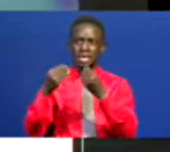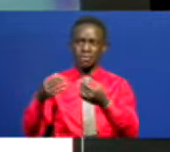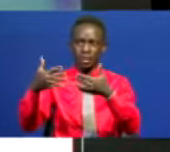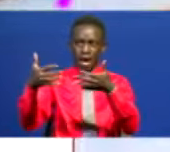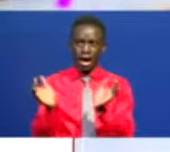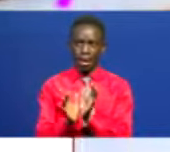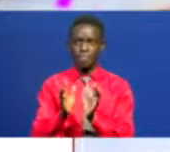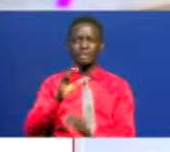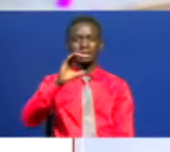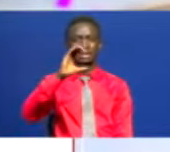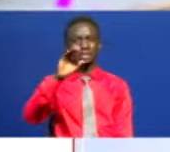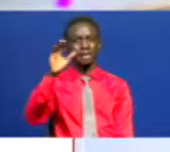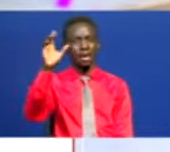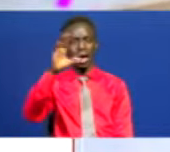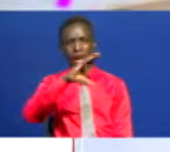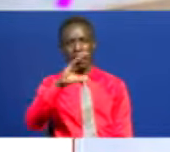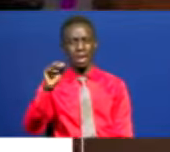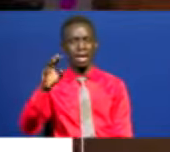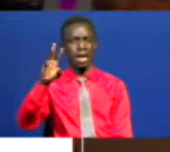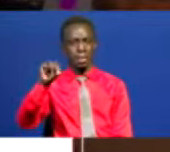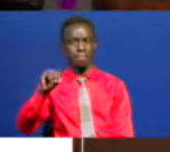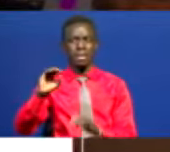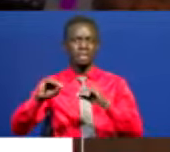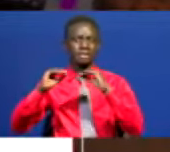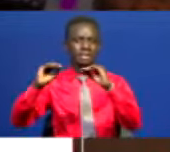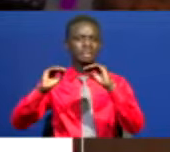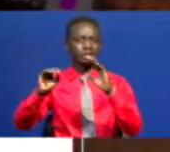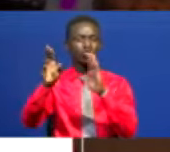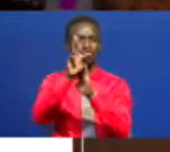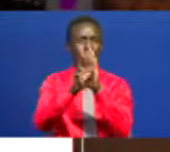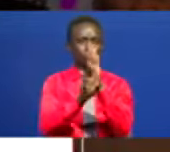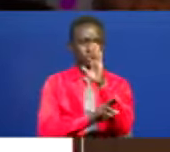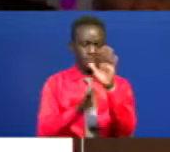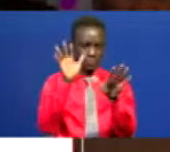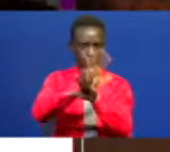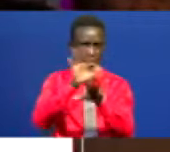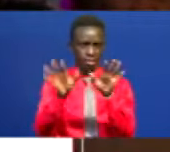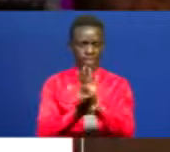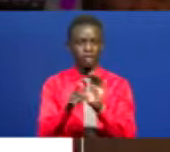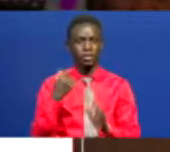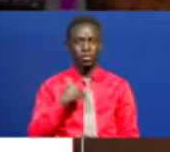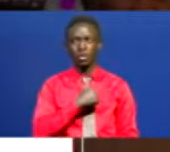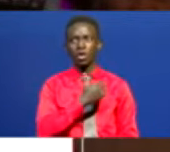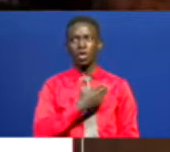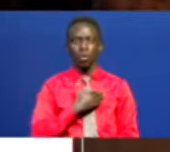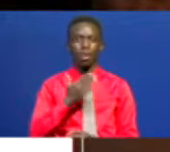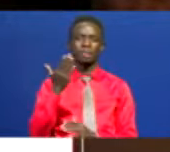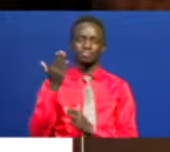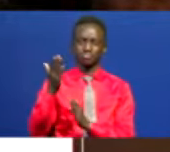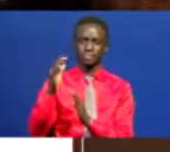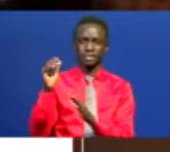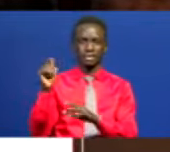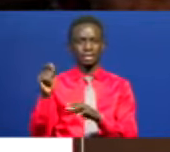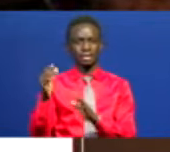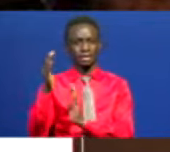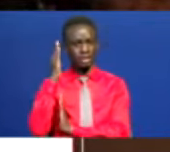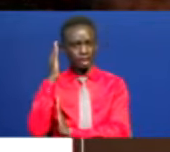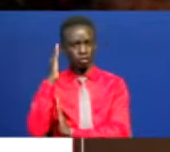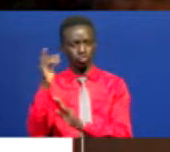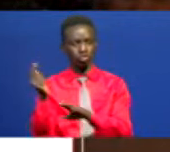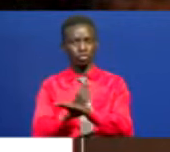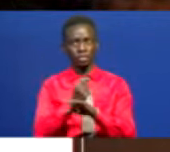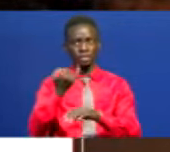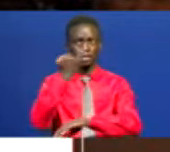kibinafsi C&M mjini Kisumu. We expect private security training institutions to meet the national